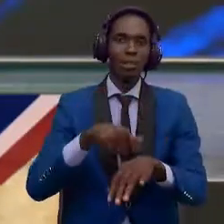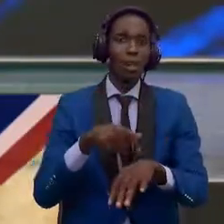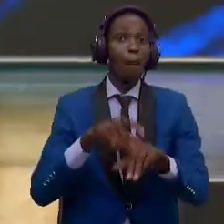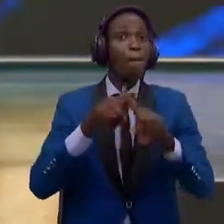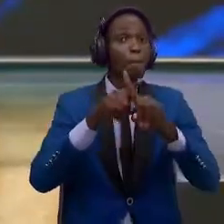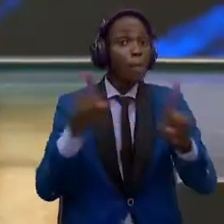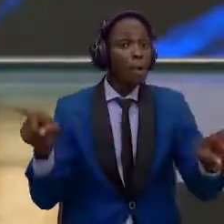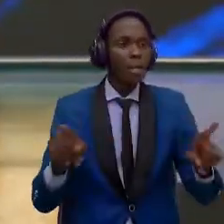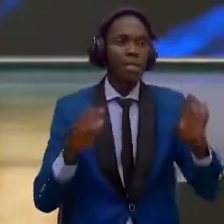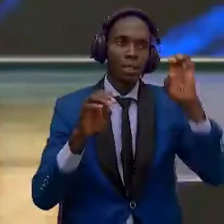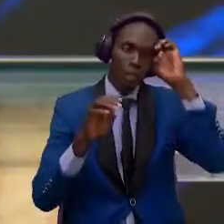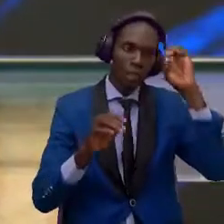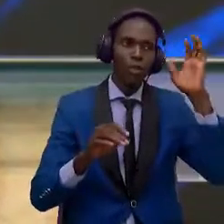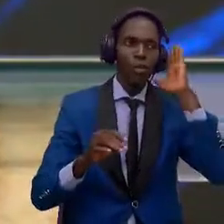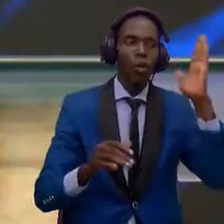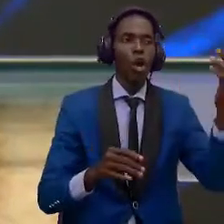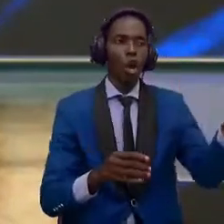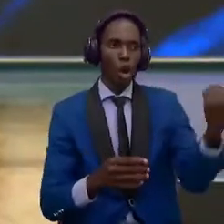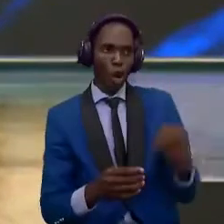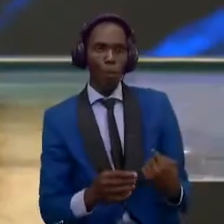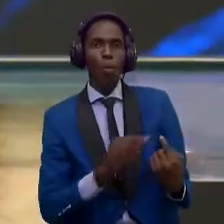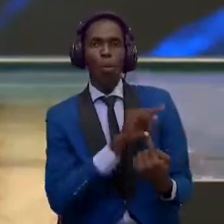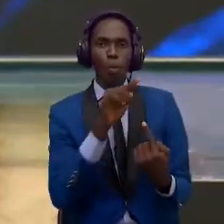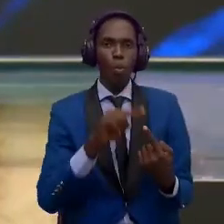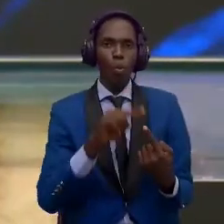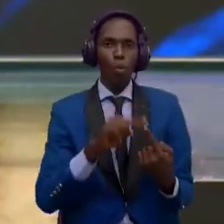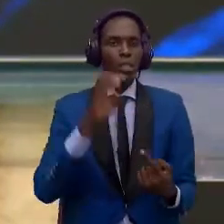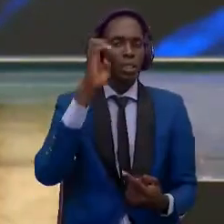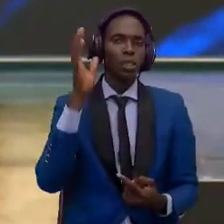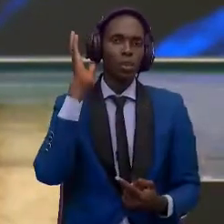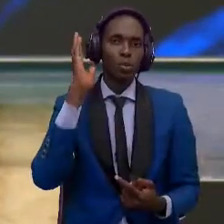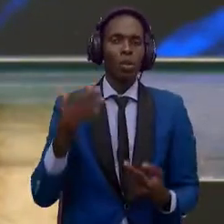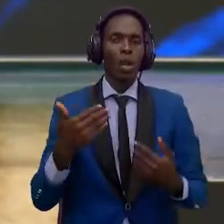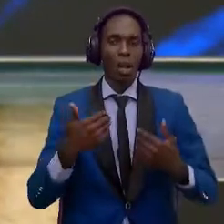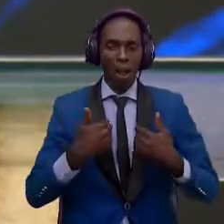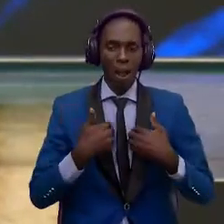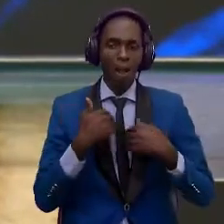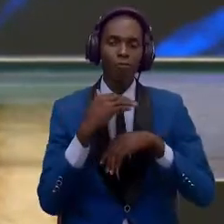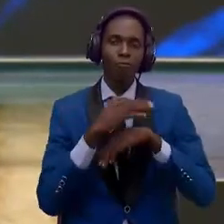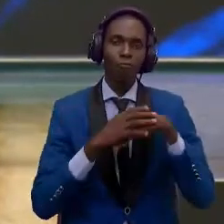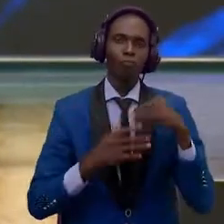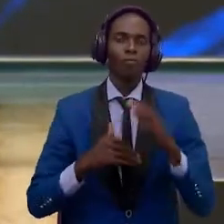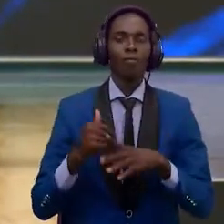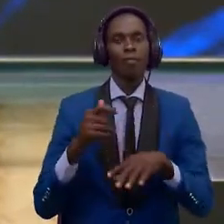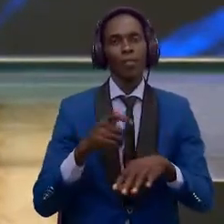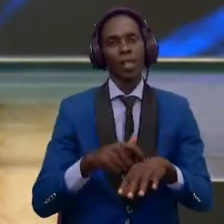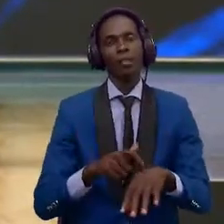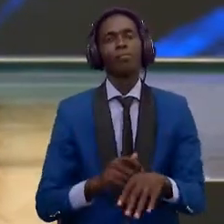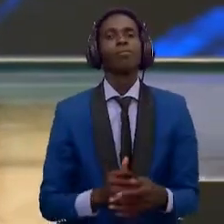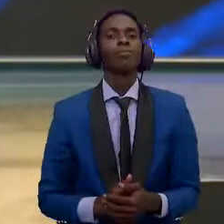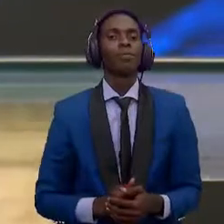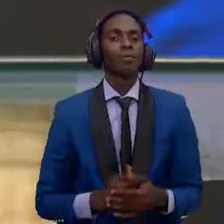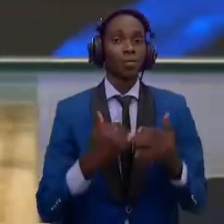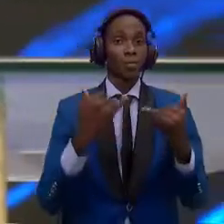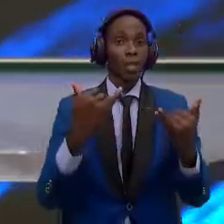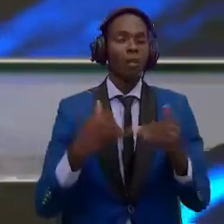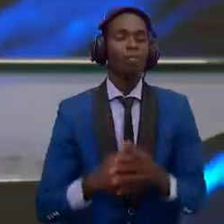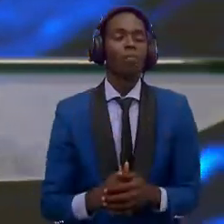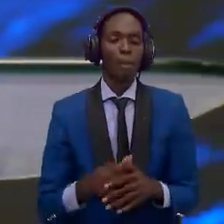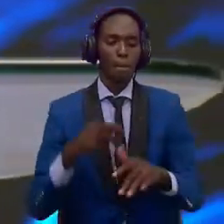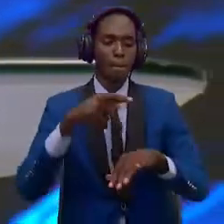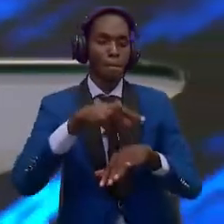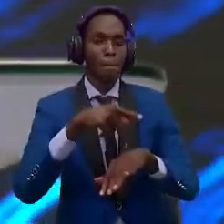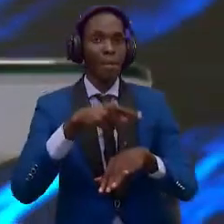will come when he shall have a convenient time. Now, Paul the Apostle